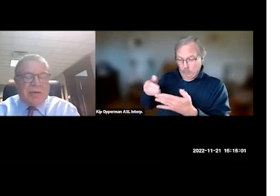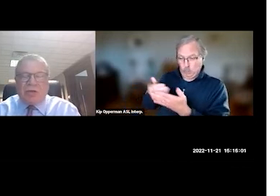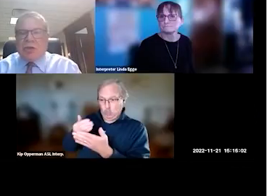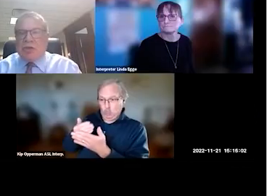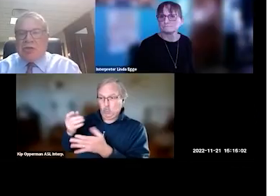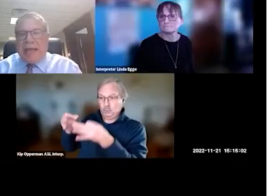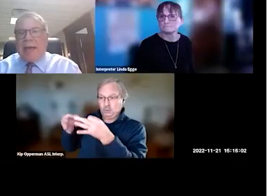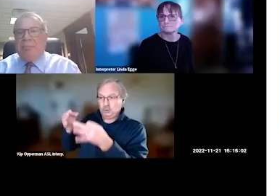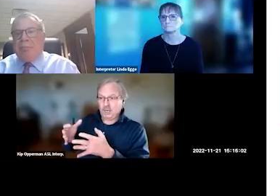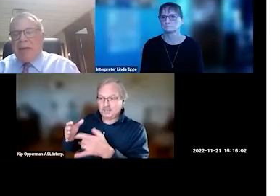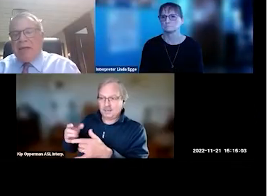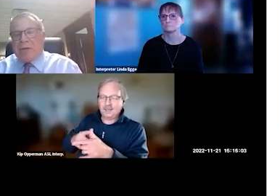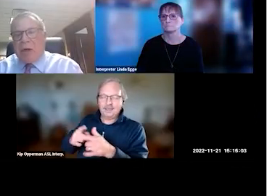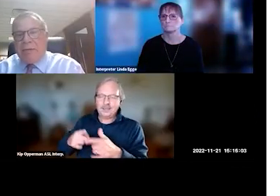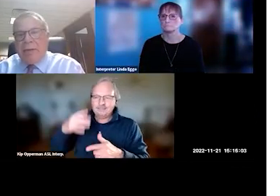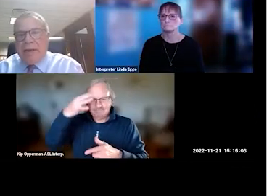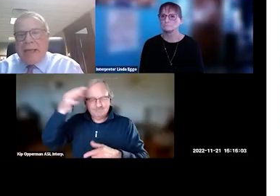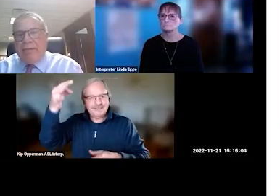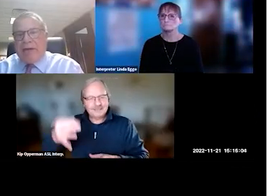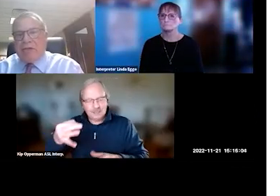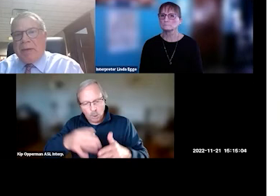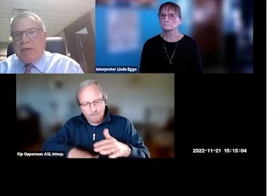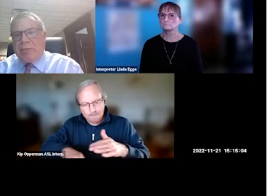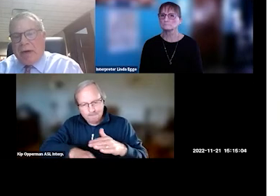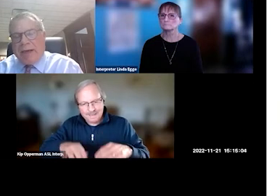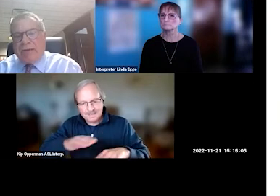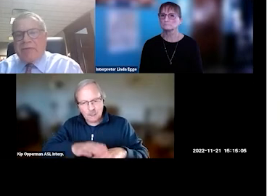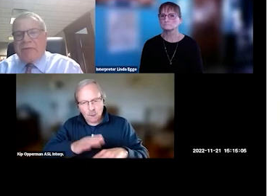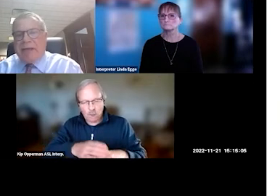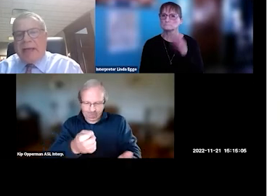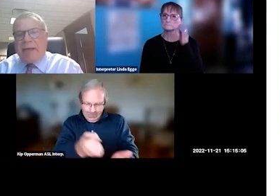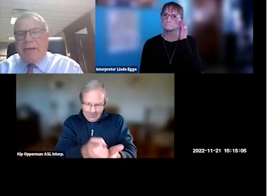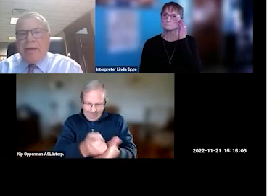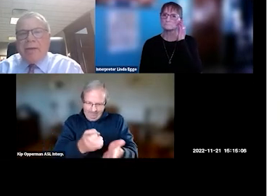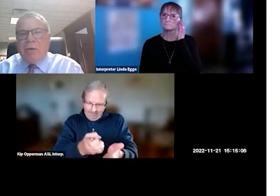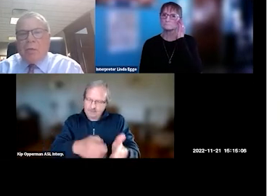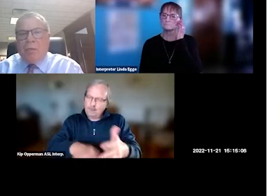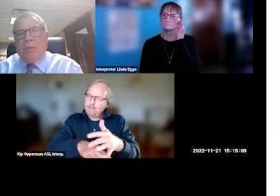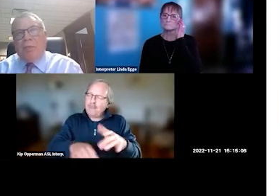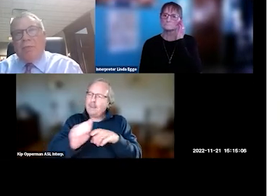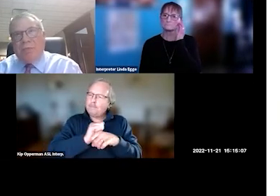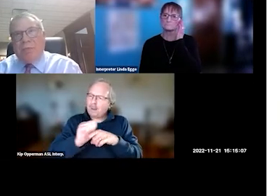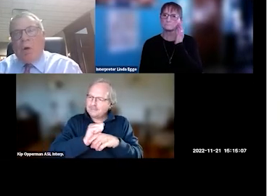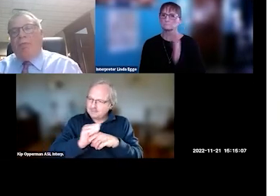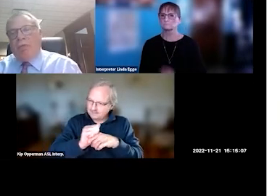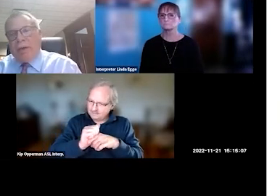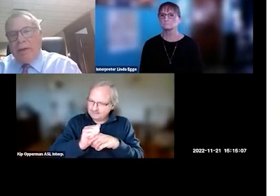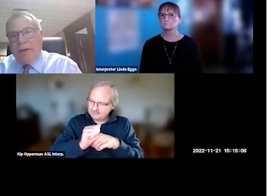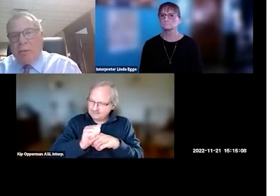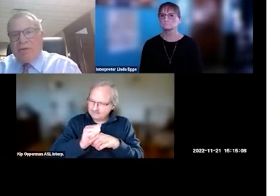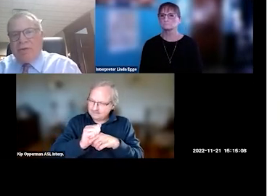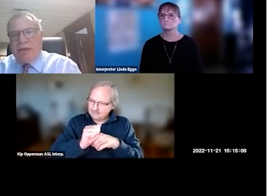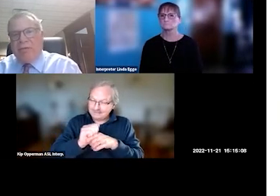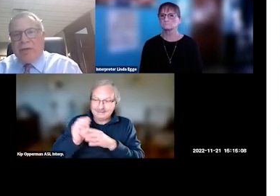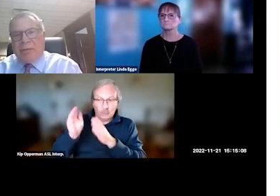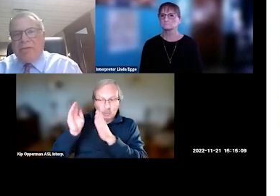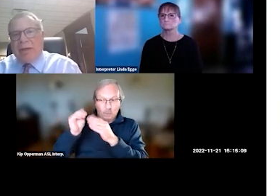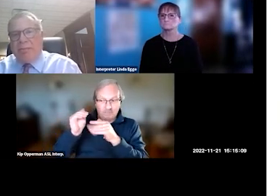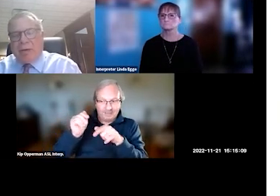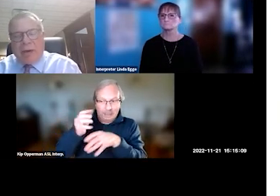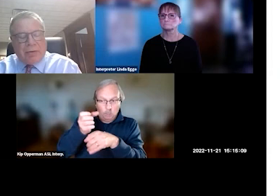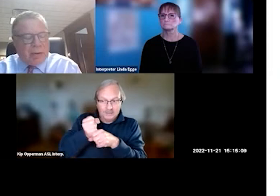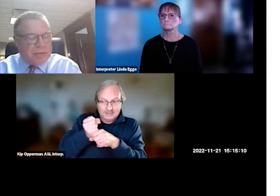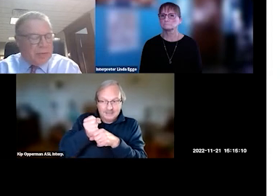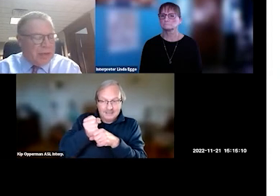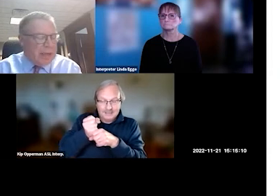so that decisions can be based on evidence-based practice and hopefully receive and